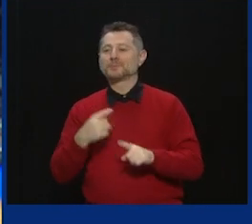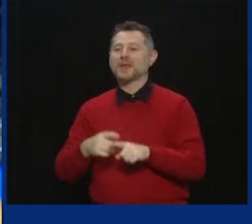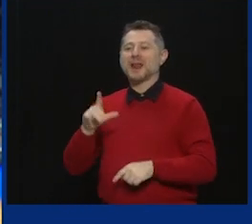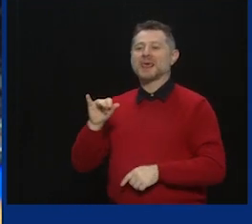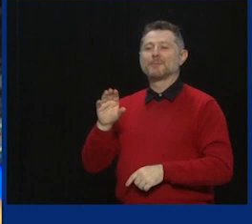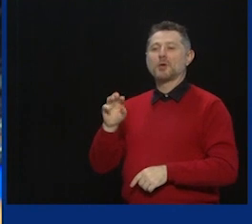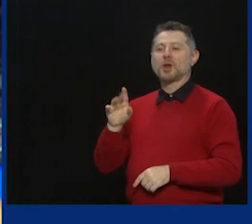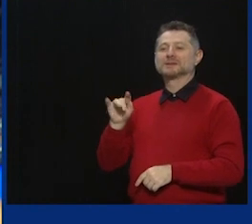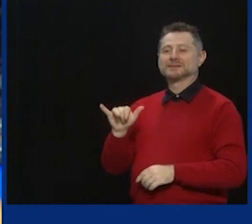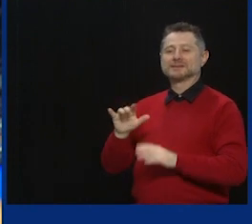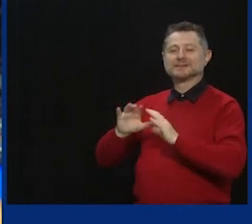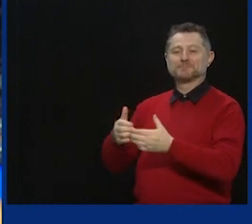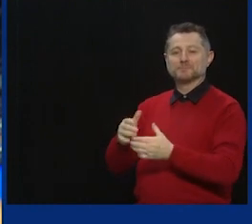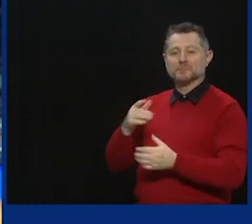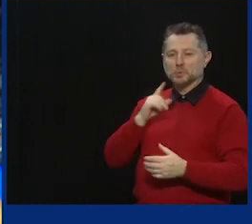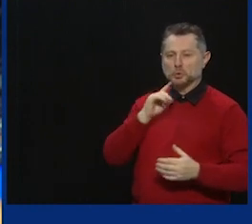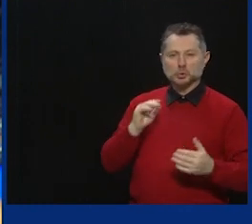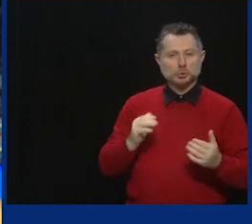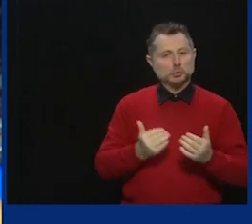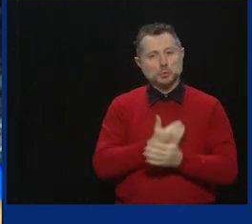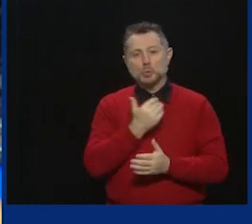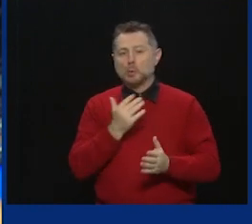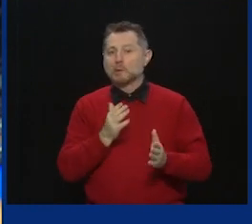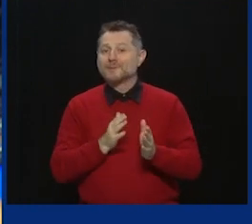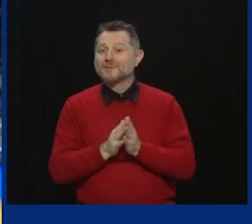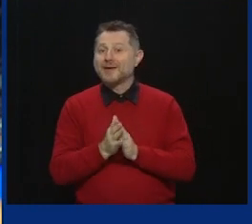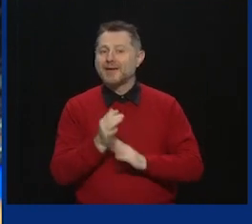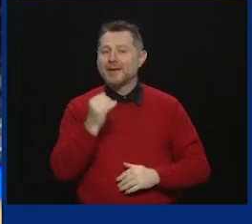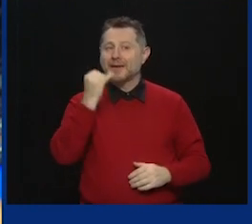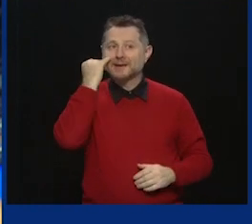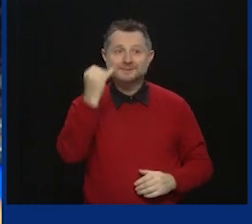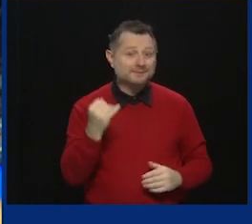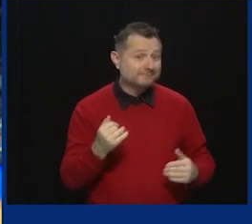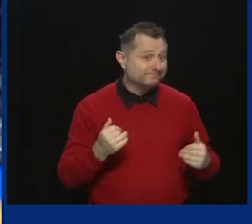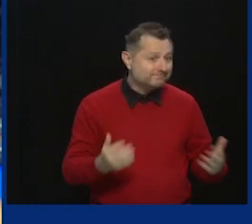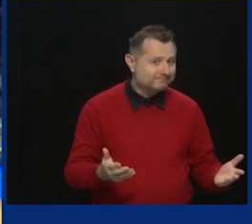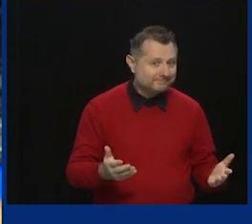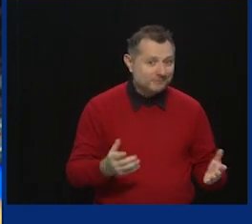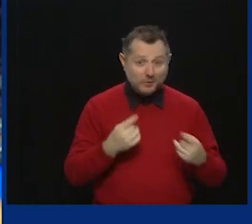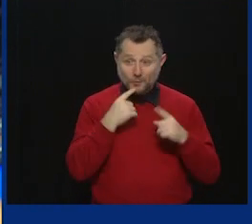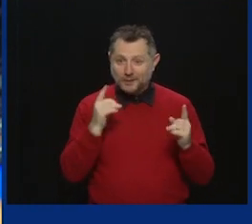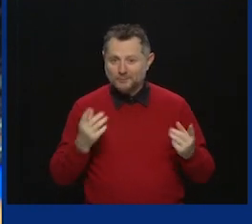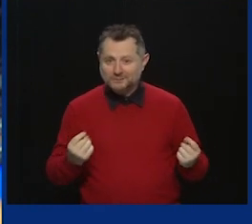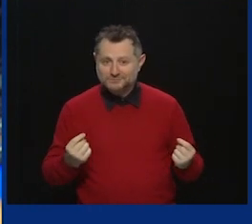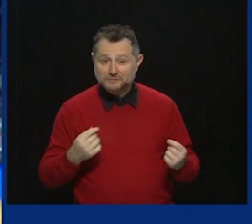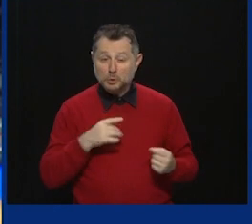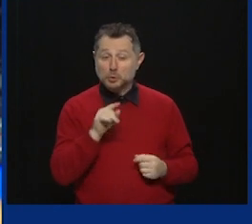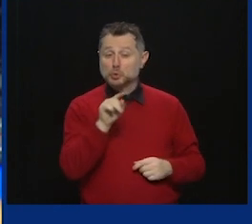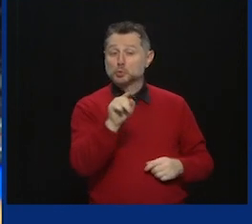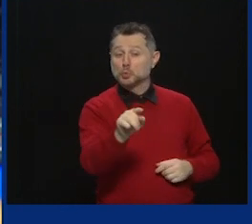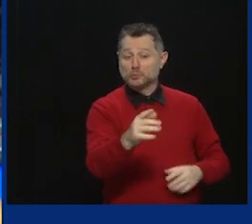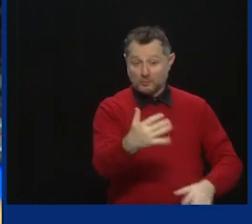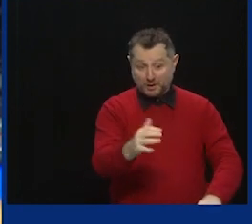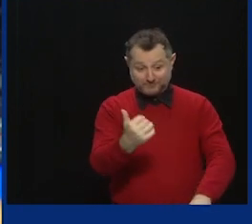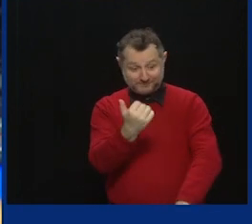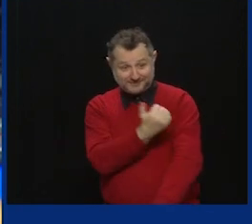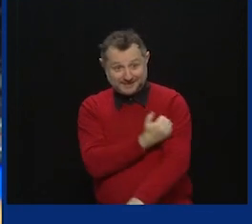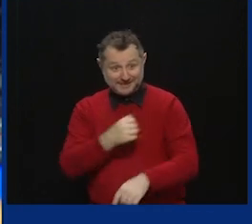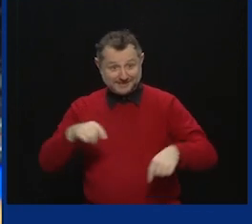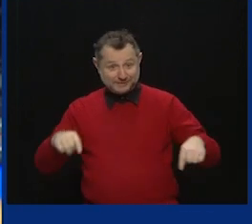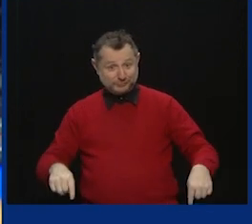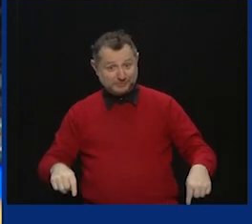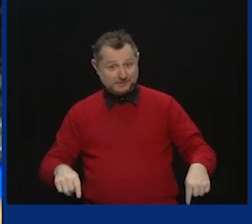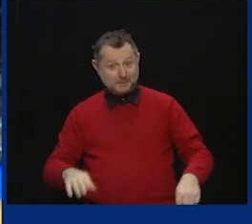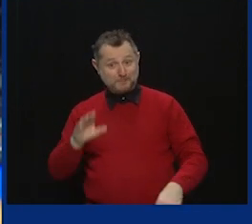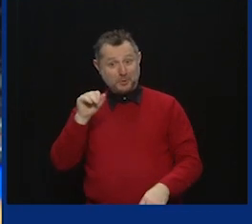we have a new incentive. So here's the deal, gang. If you get your vaccine here, you go to Barclays Model site,